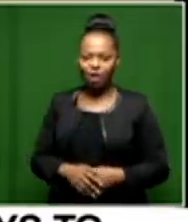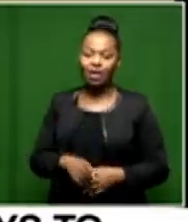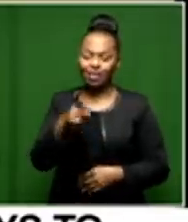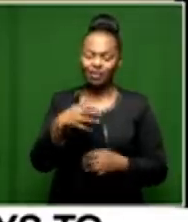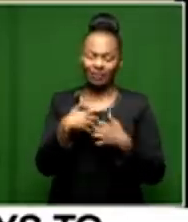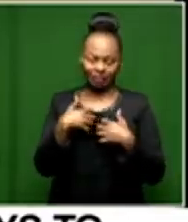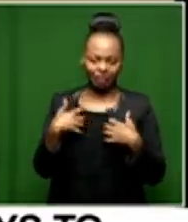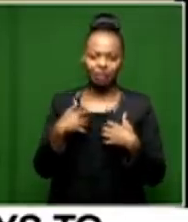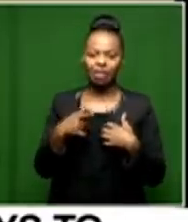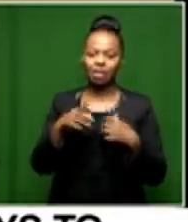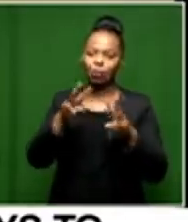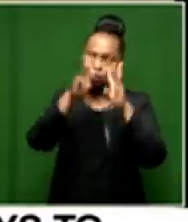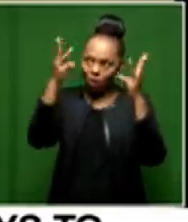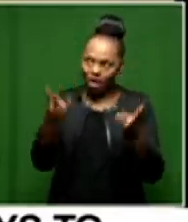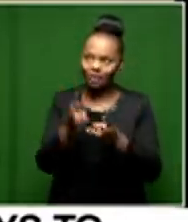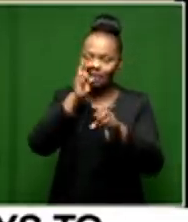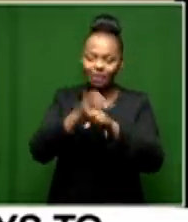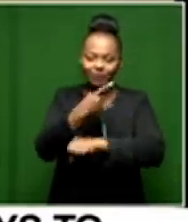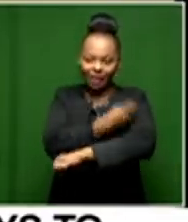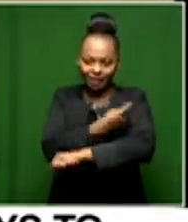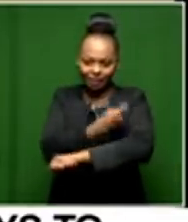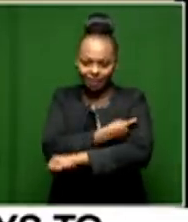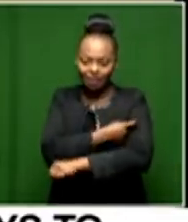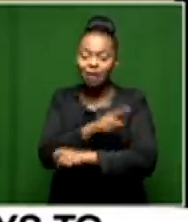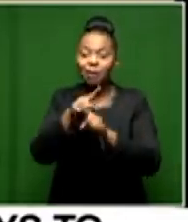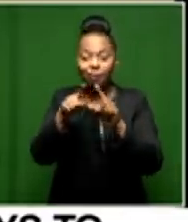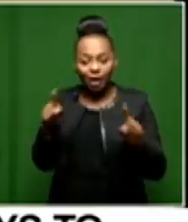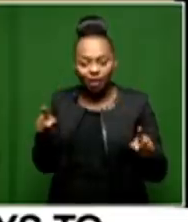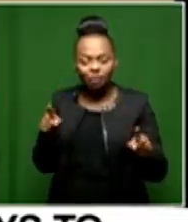vaccine. The world will get it, but it will take time for it to be